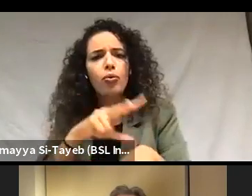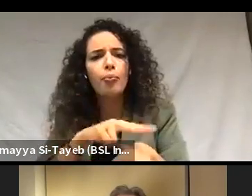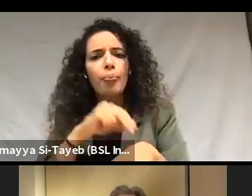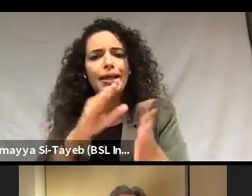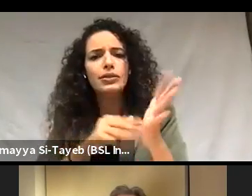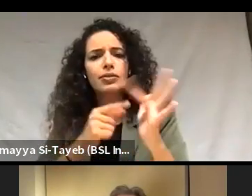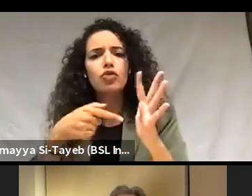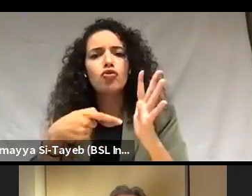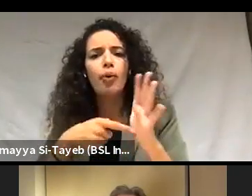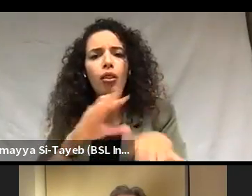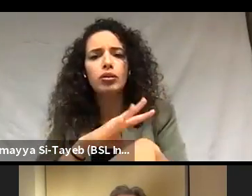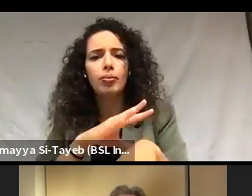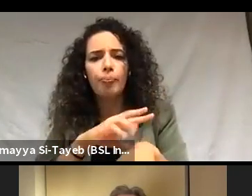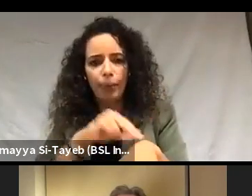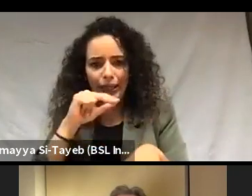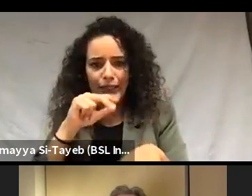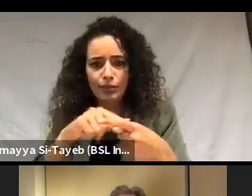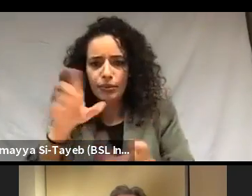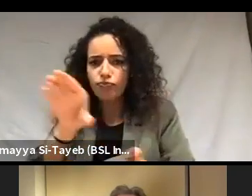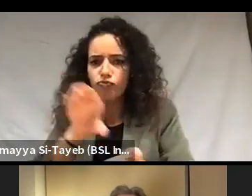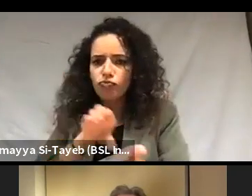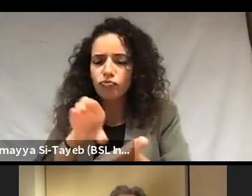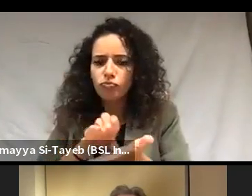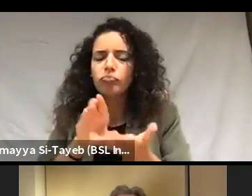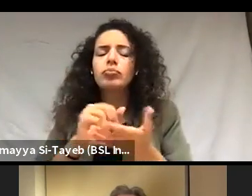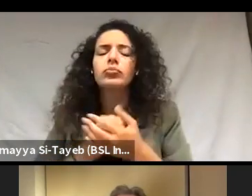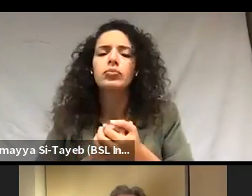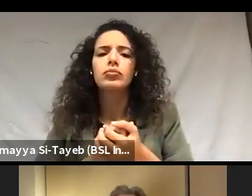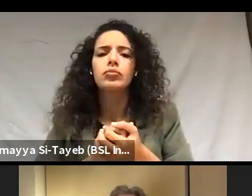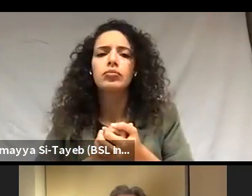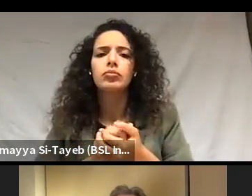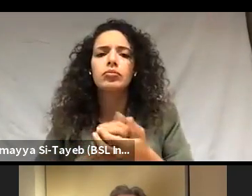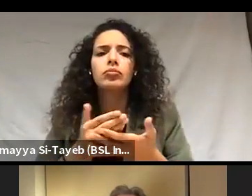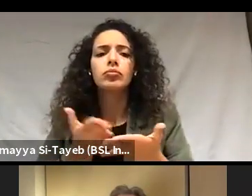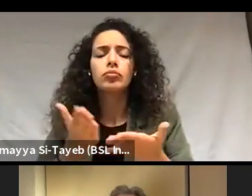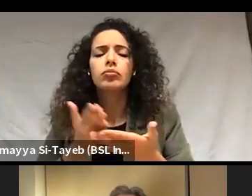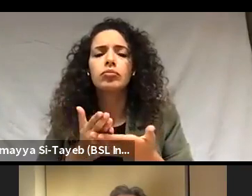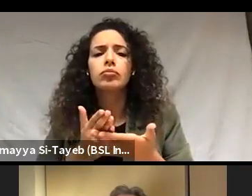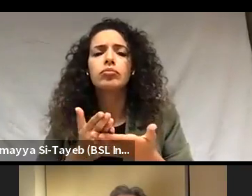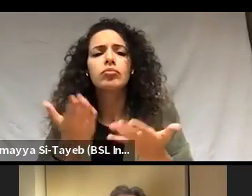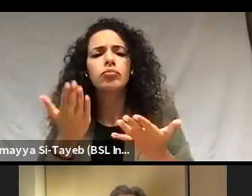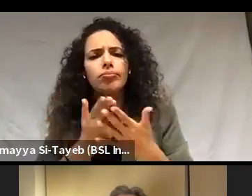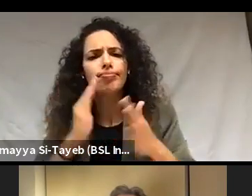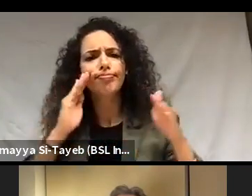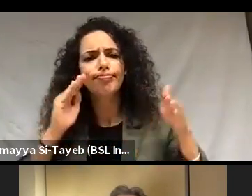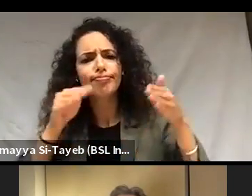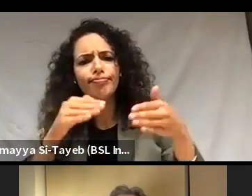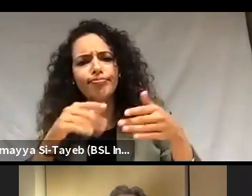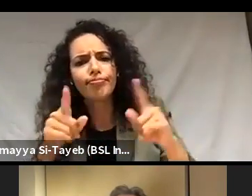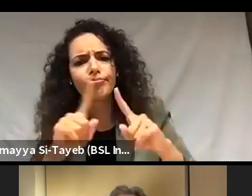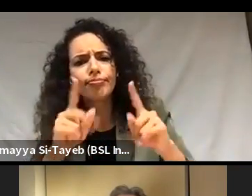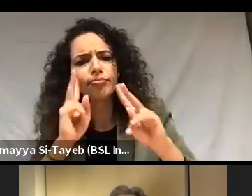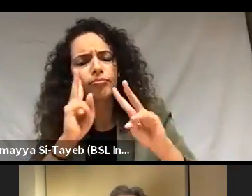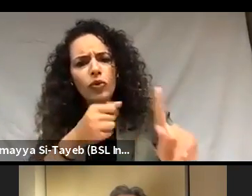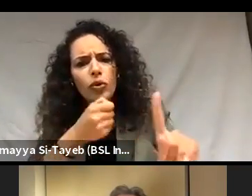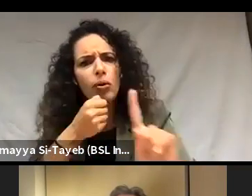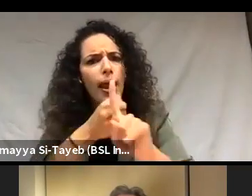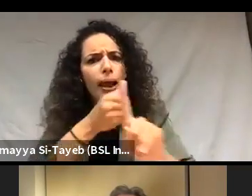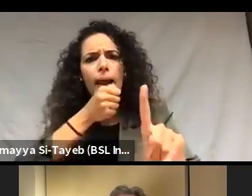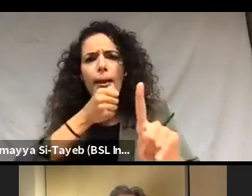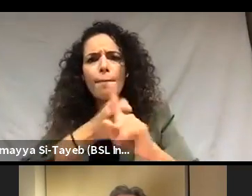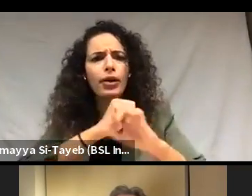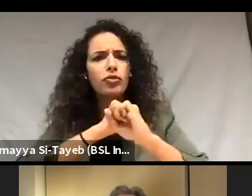come from the sort of terrorism side, counterterrorism side, looking at the impact that media can have,